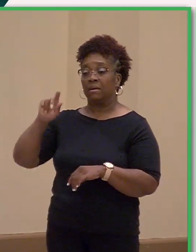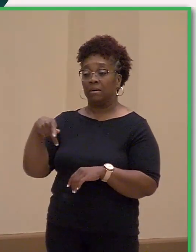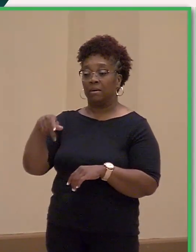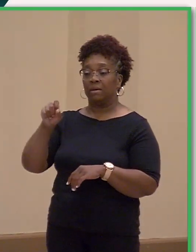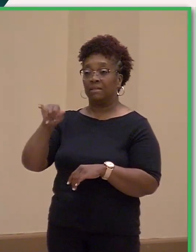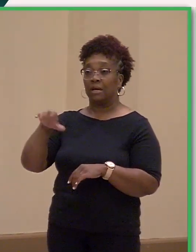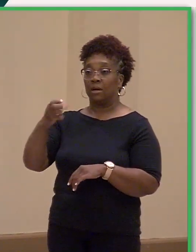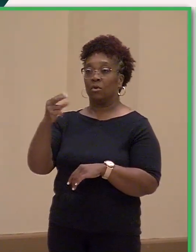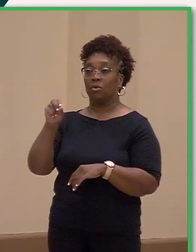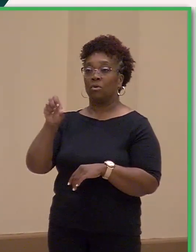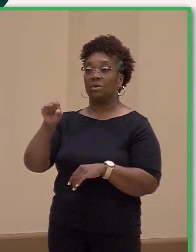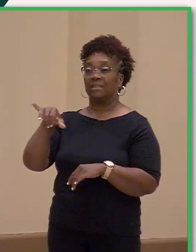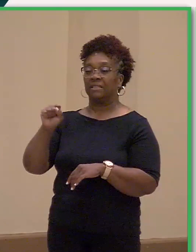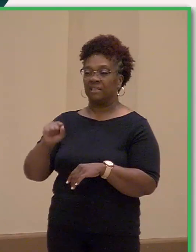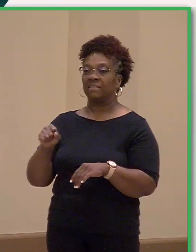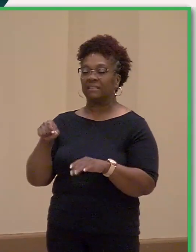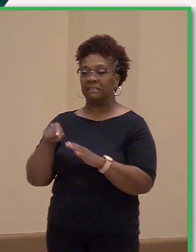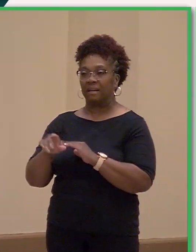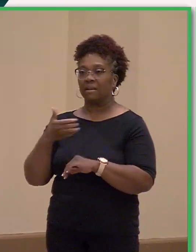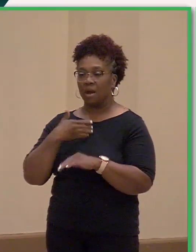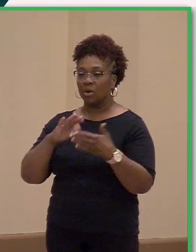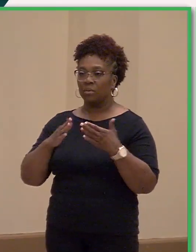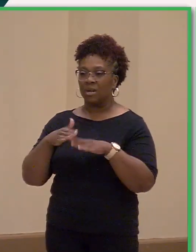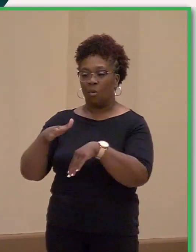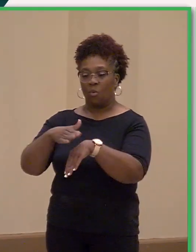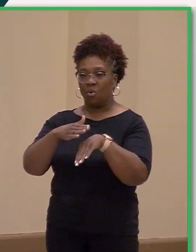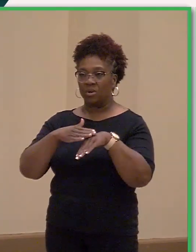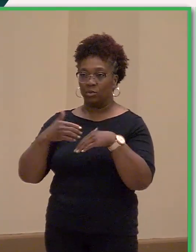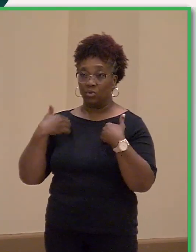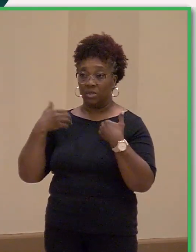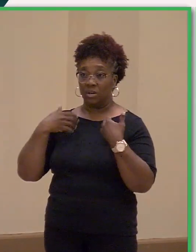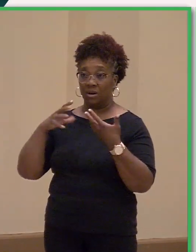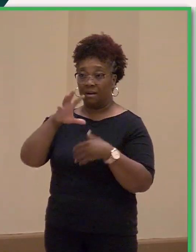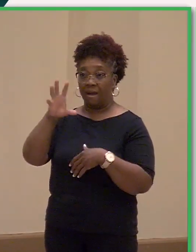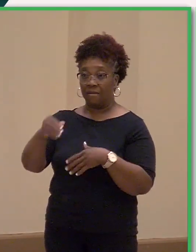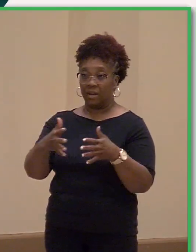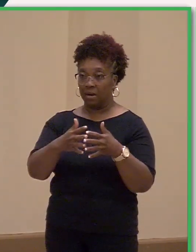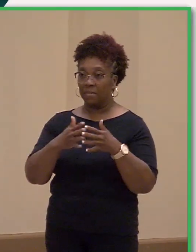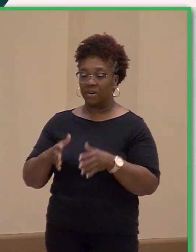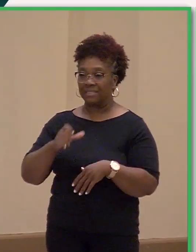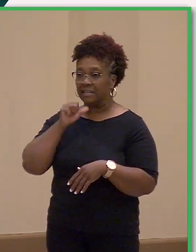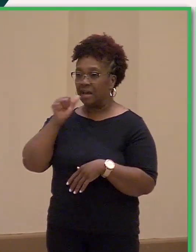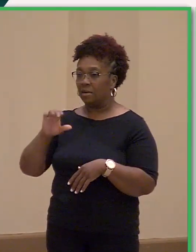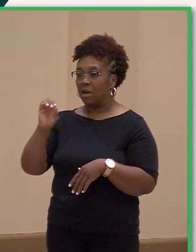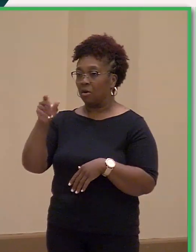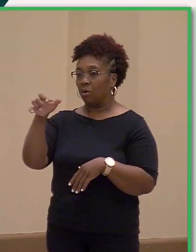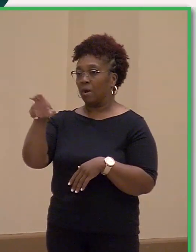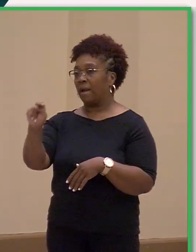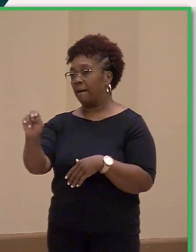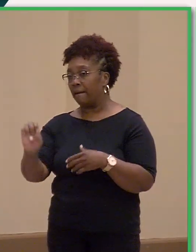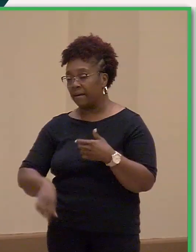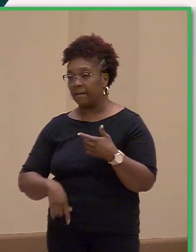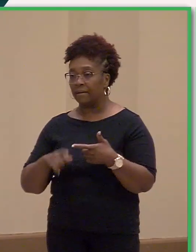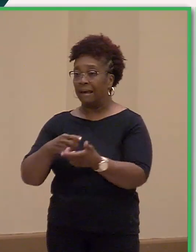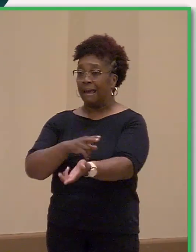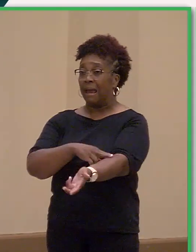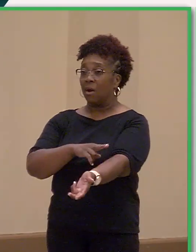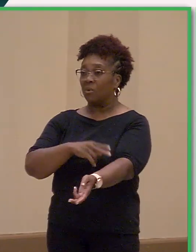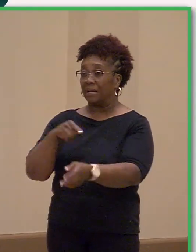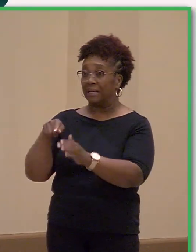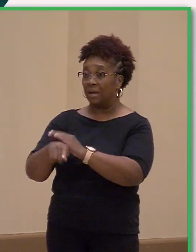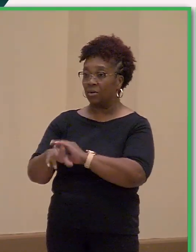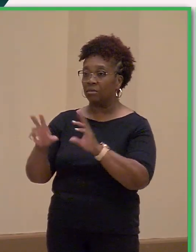Dick Gregory sent out a warning to young African Americans. It's not going to be cocaine. It's not going to be heroin that kills you and wipe you out. It's